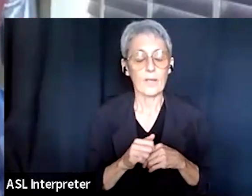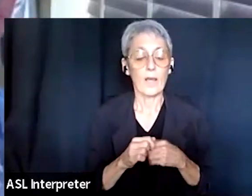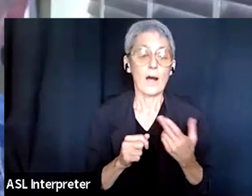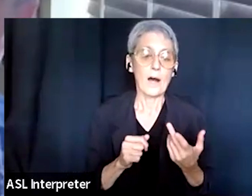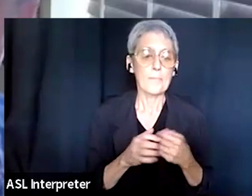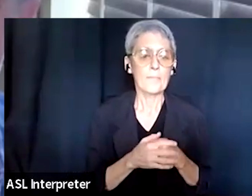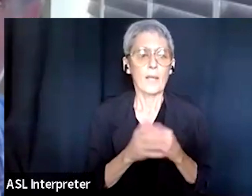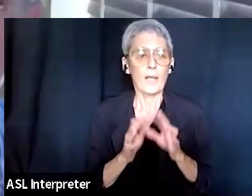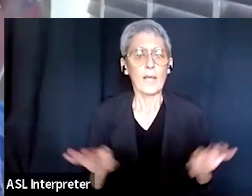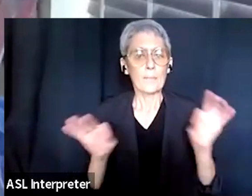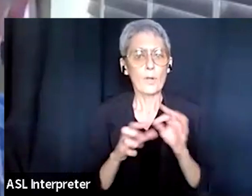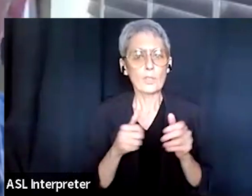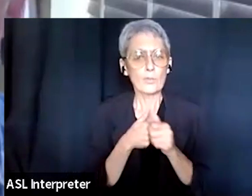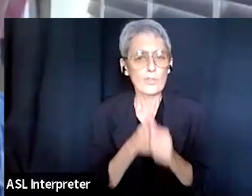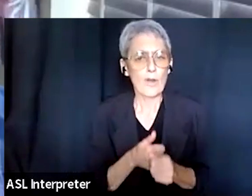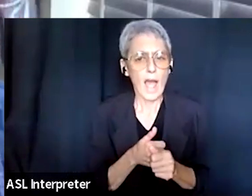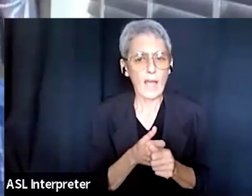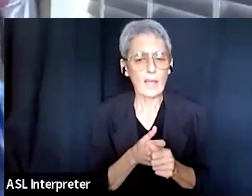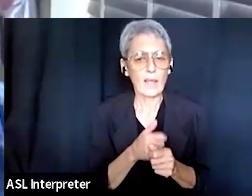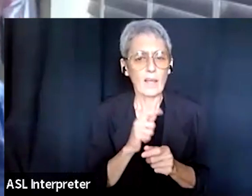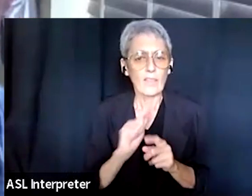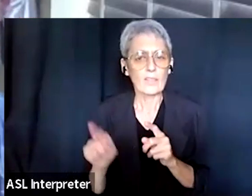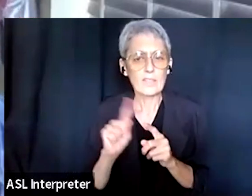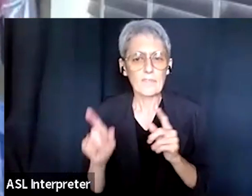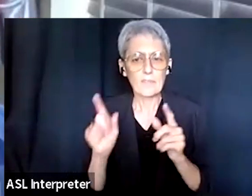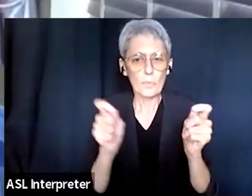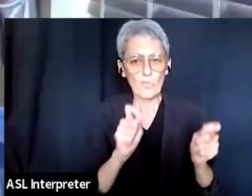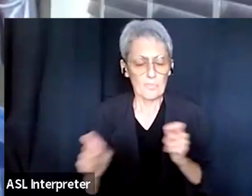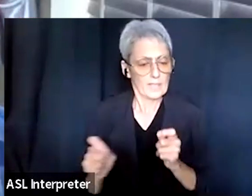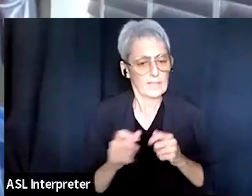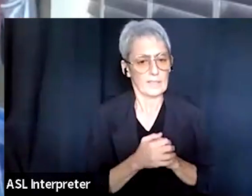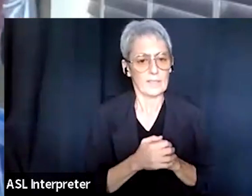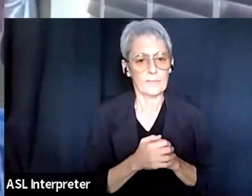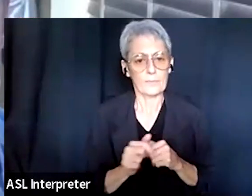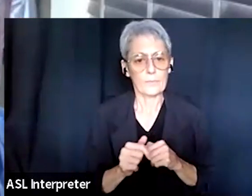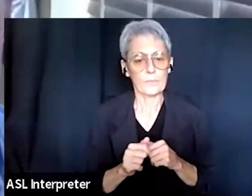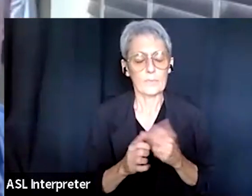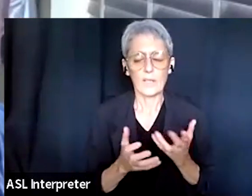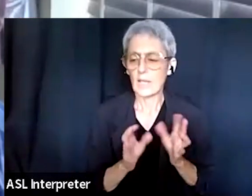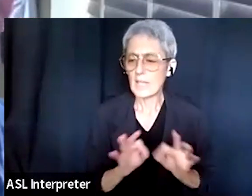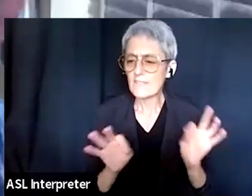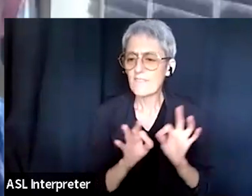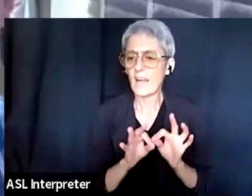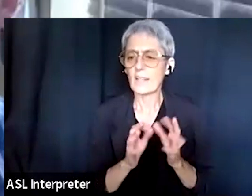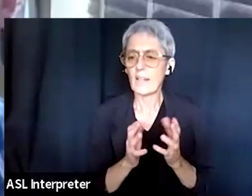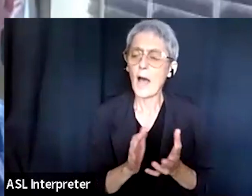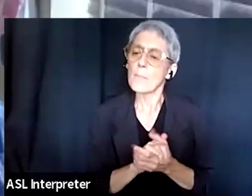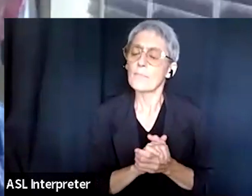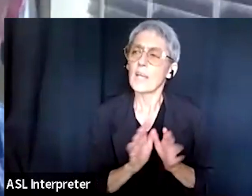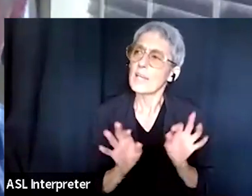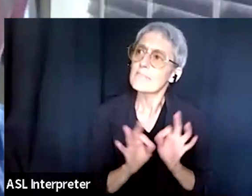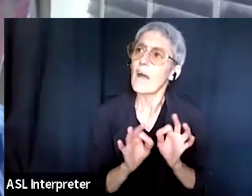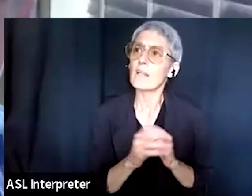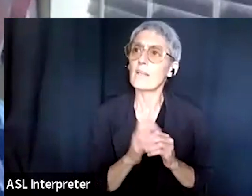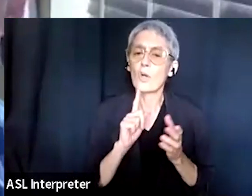to track some of these movements. I think it's vital that it's vital for researchers